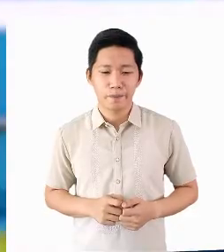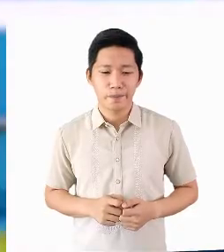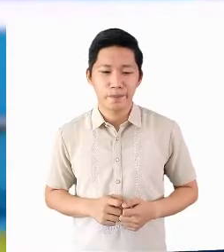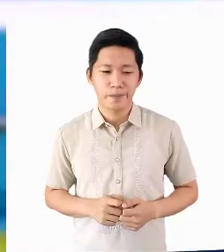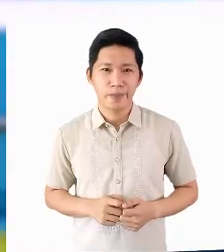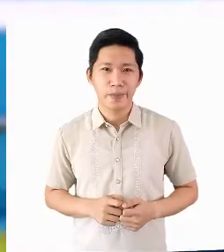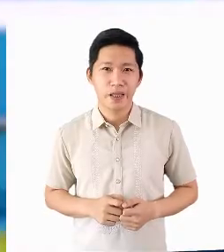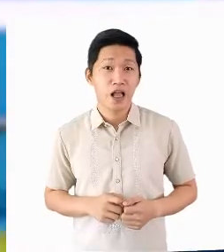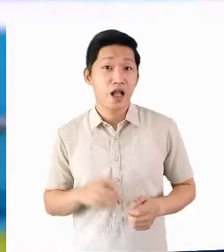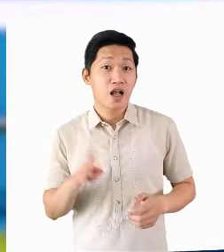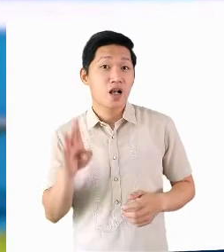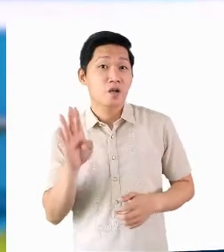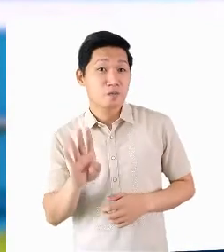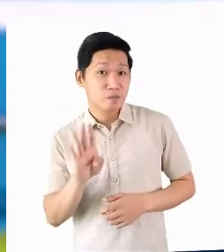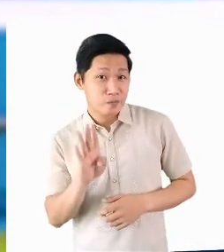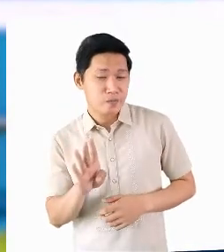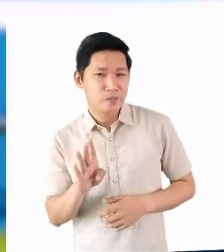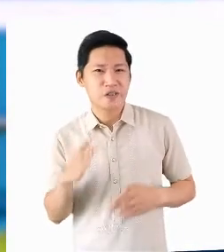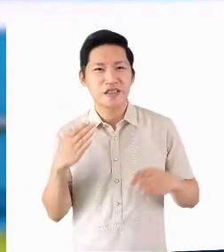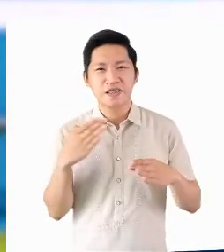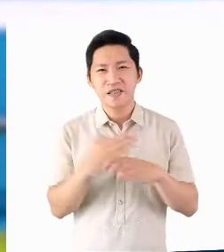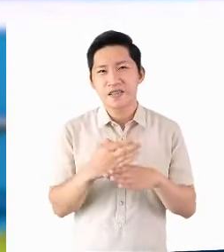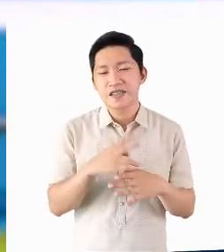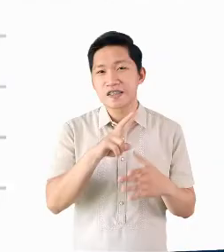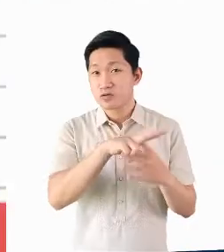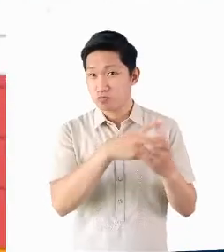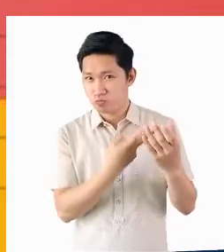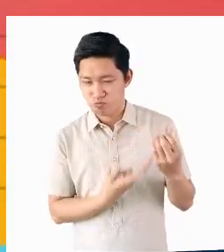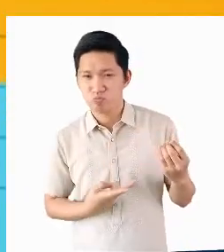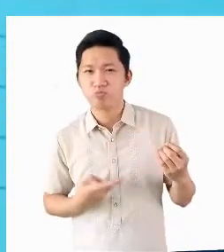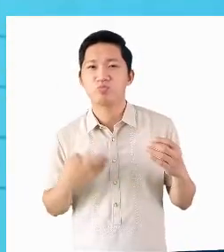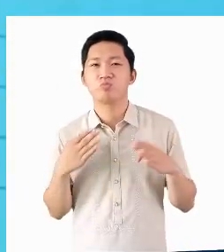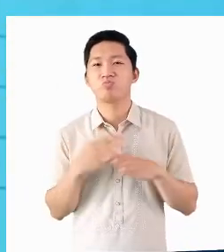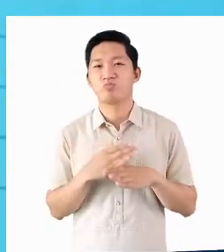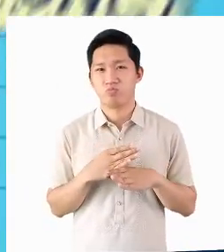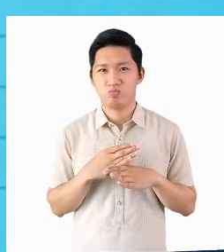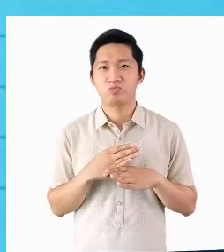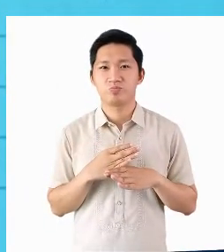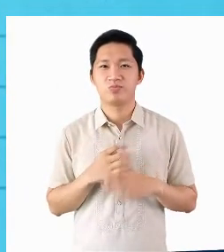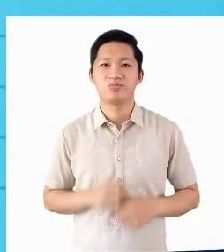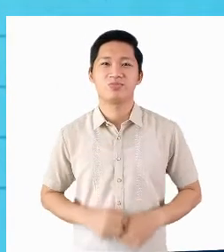The fourth barrier is linguistic barrier.